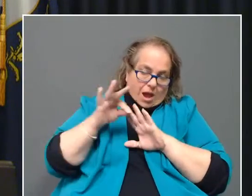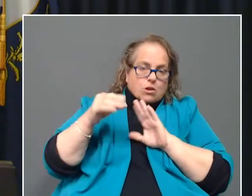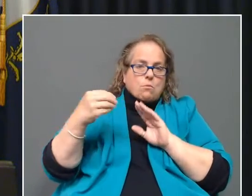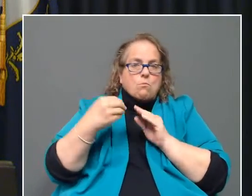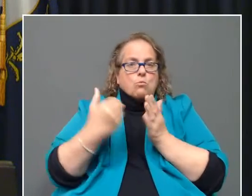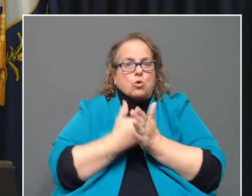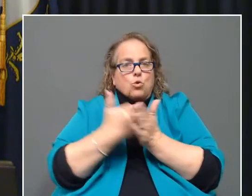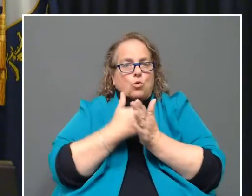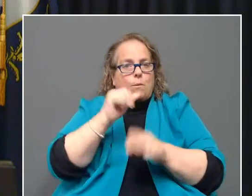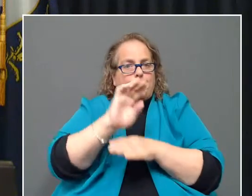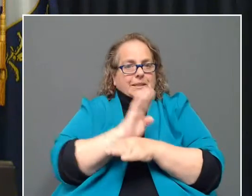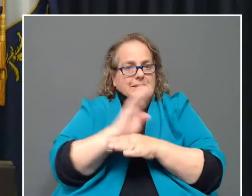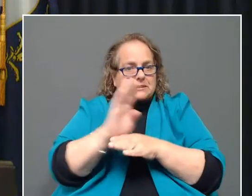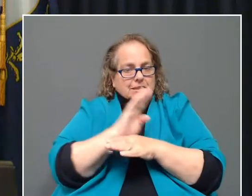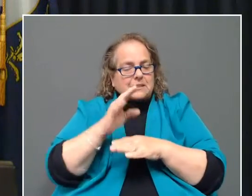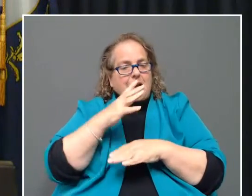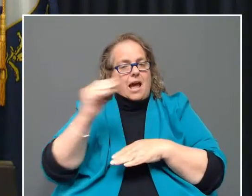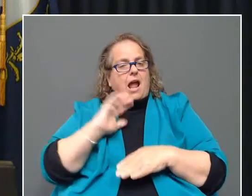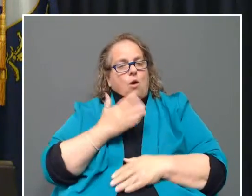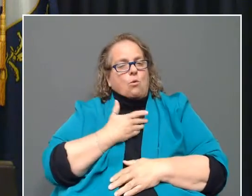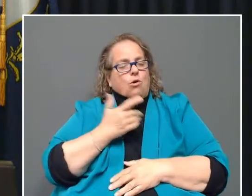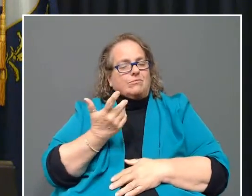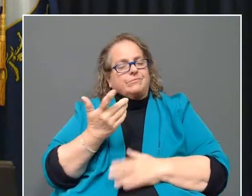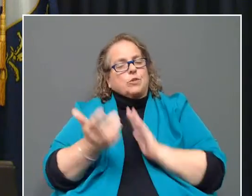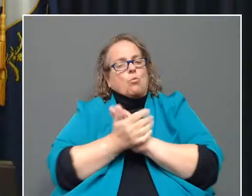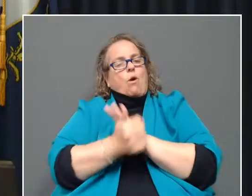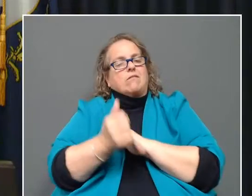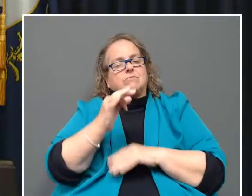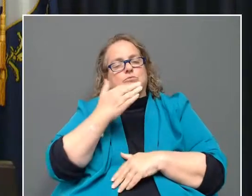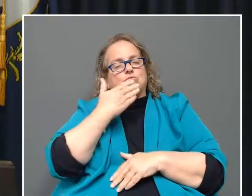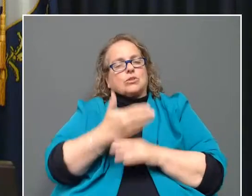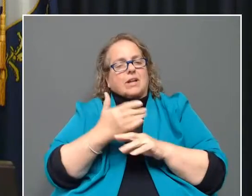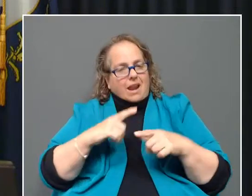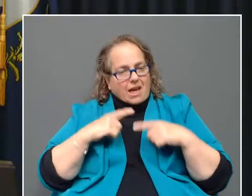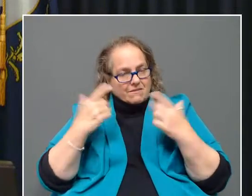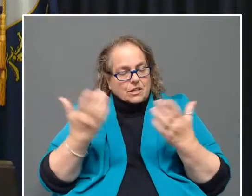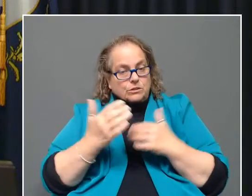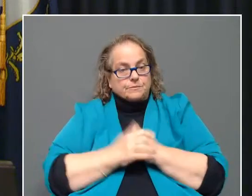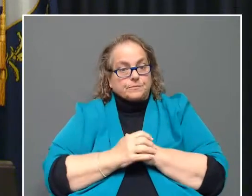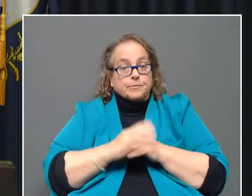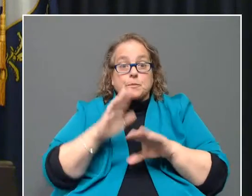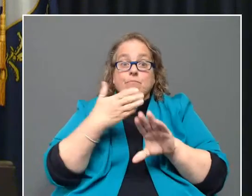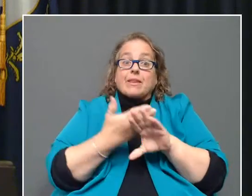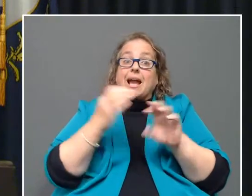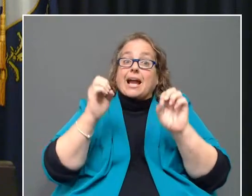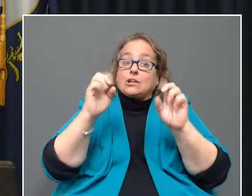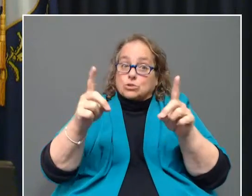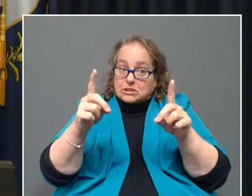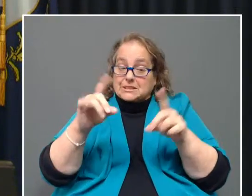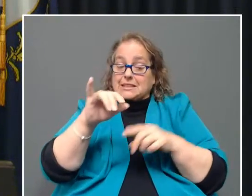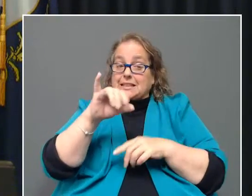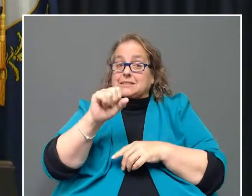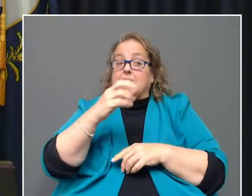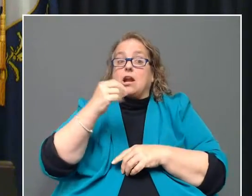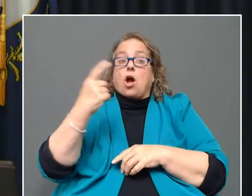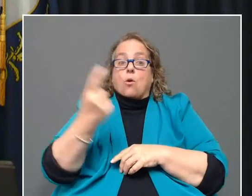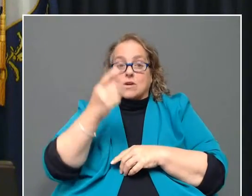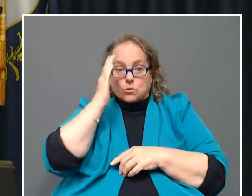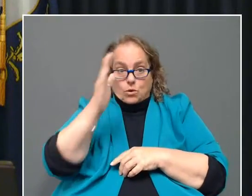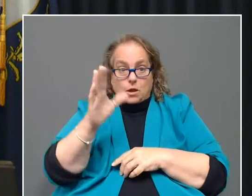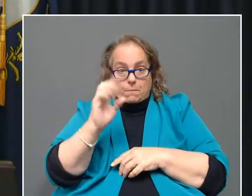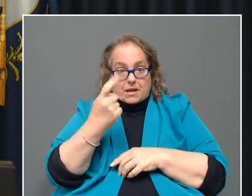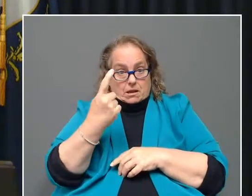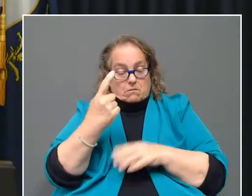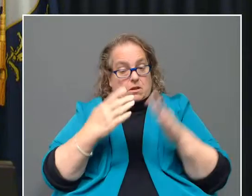life. Next piece. Education is and always will be one of the top priorities for my